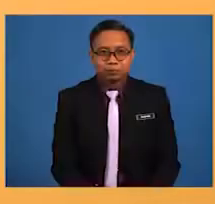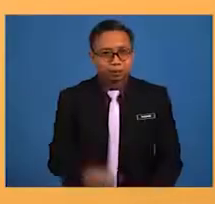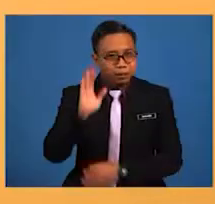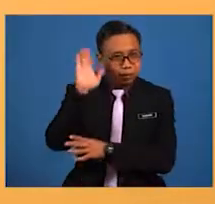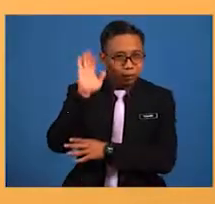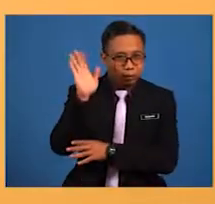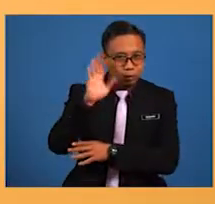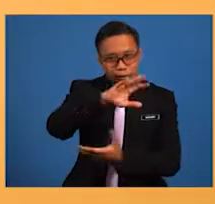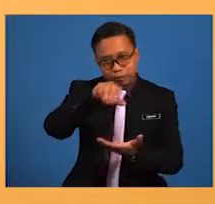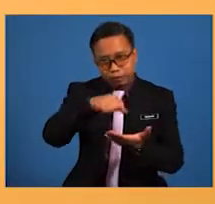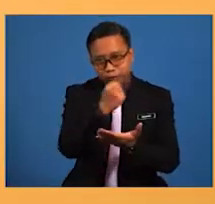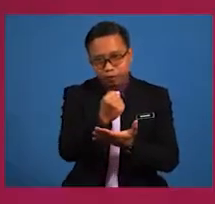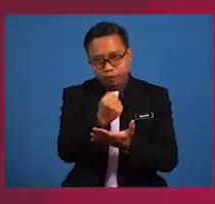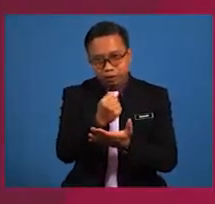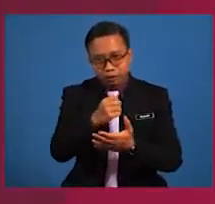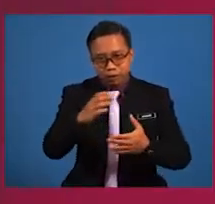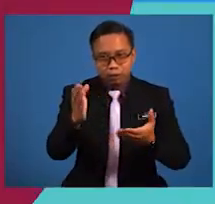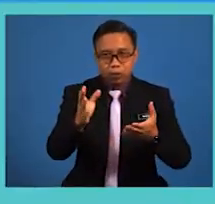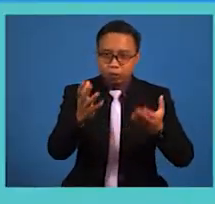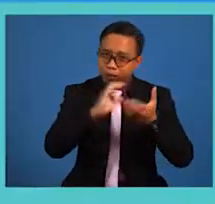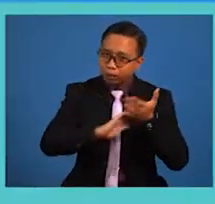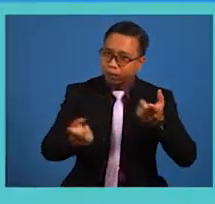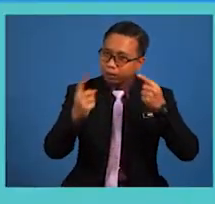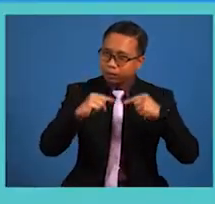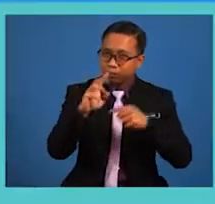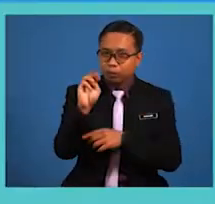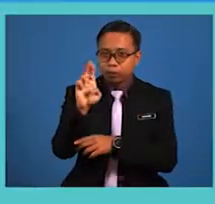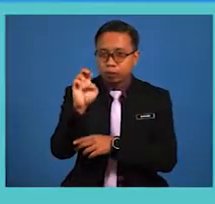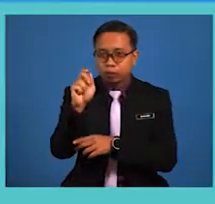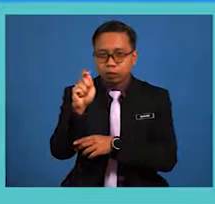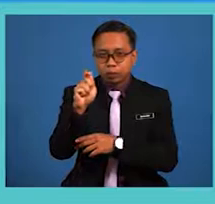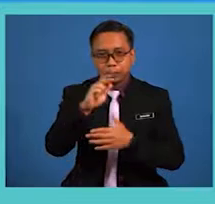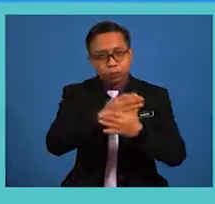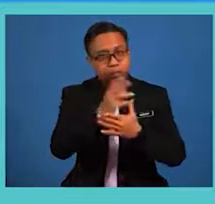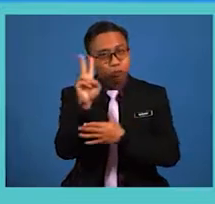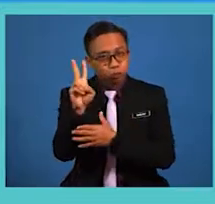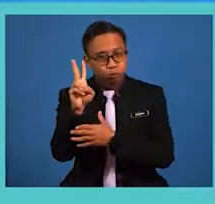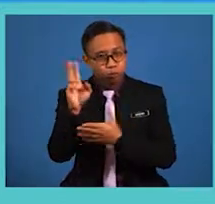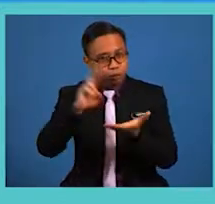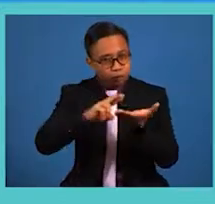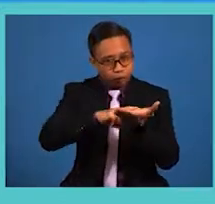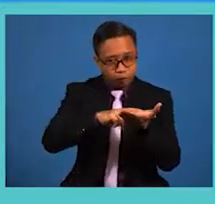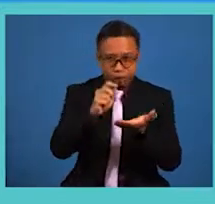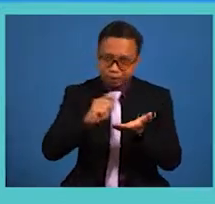Hello everyone. Welcome to part 2 of MUET report writing lesson.